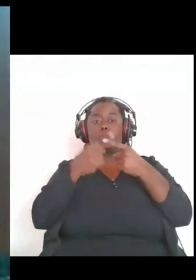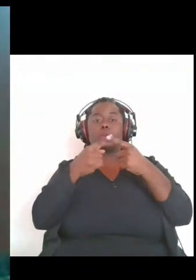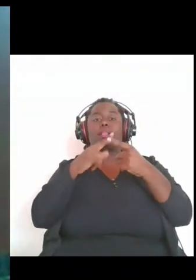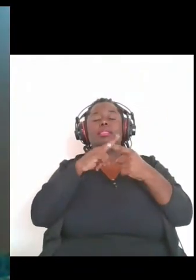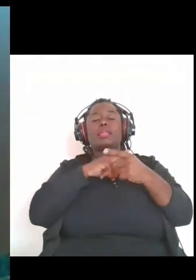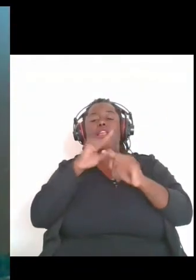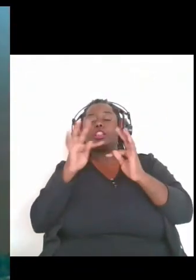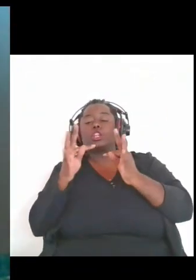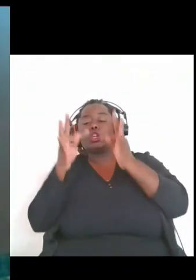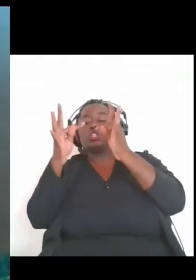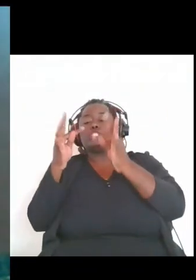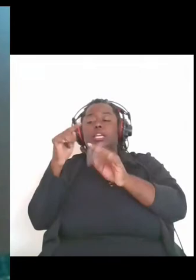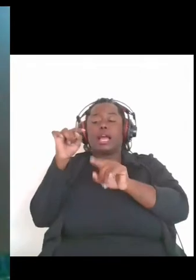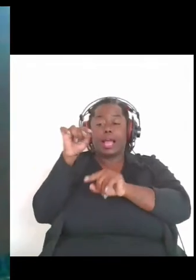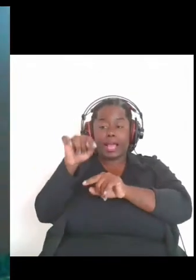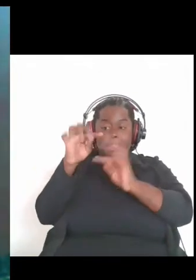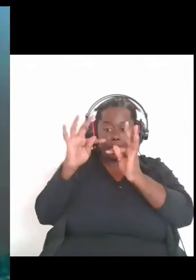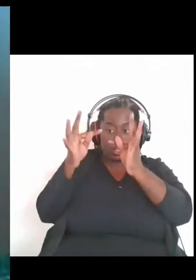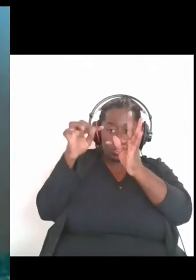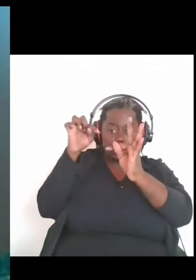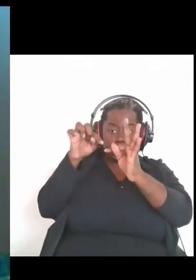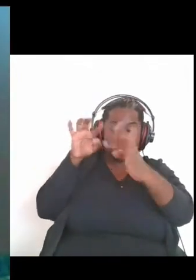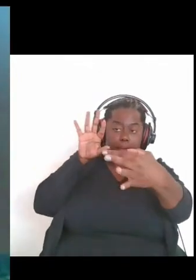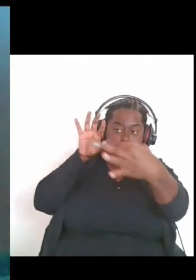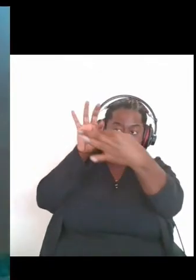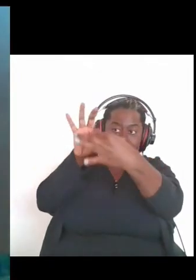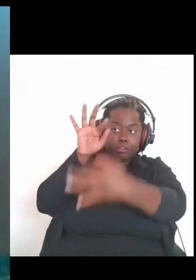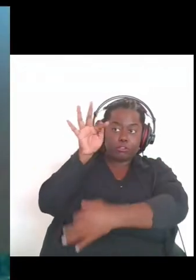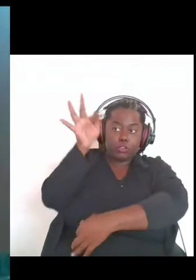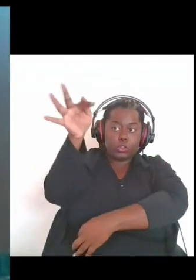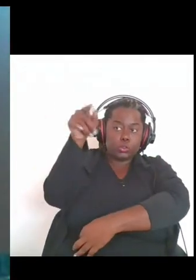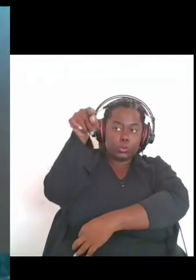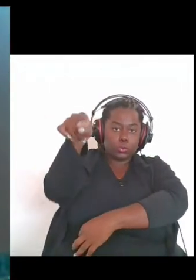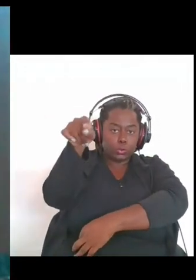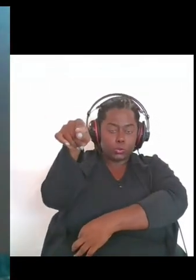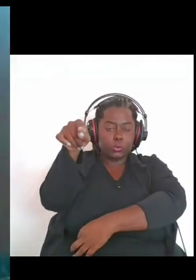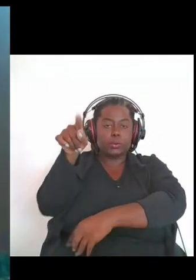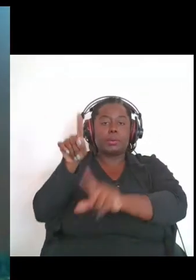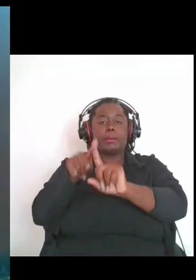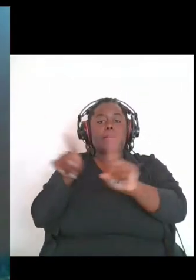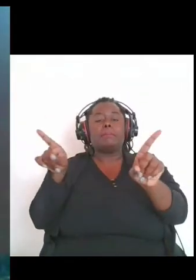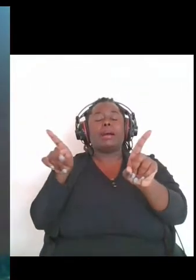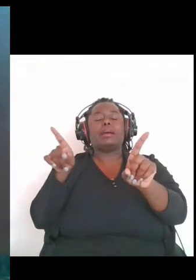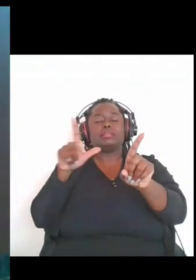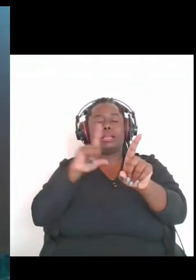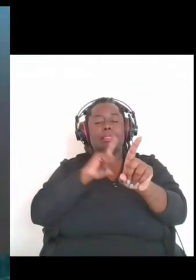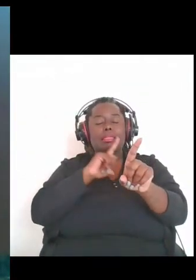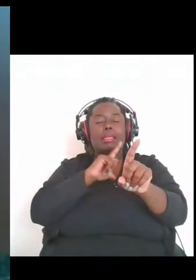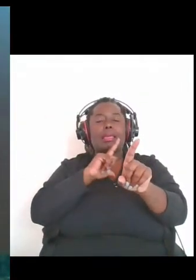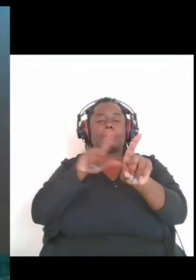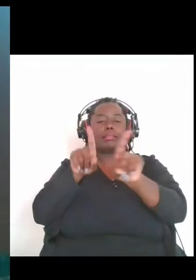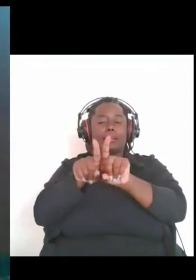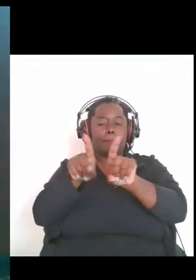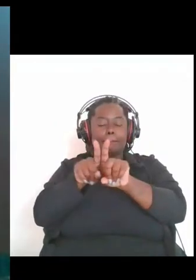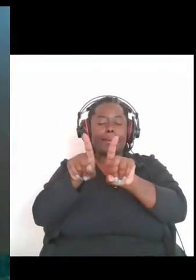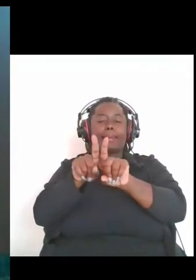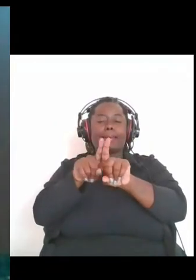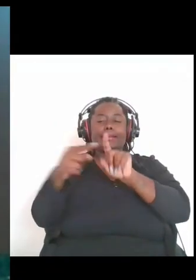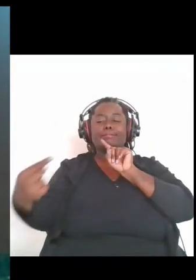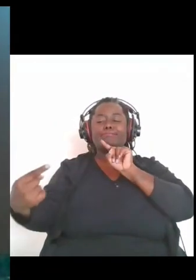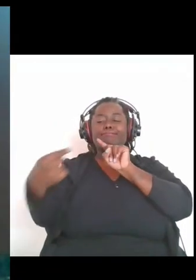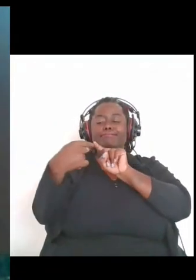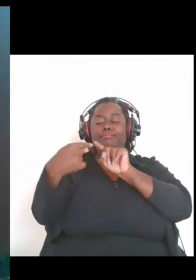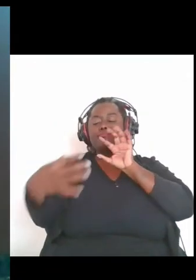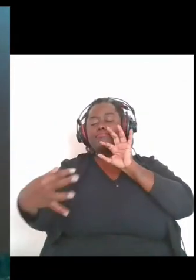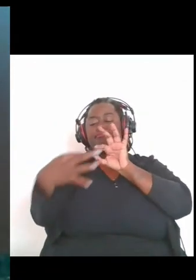uses temporality as an as intentional because we use a technology that focuses in the future but it's a retroactive